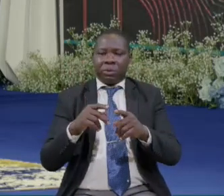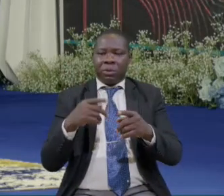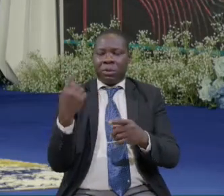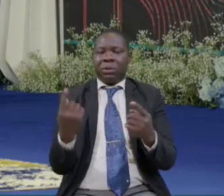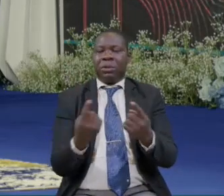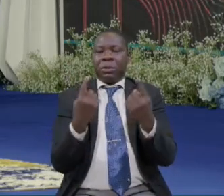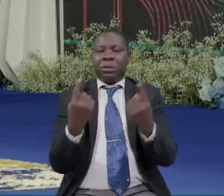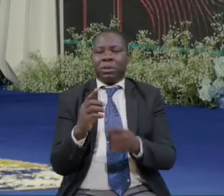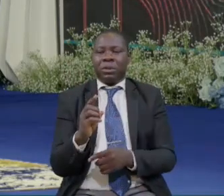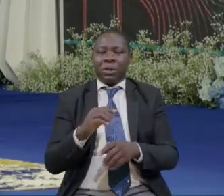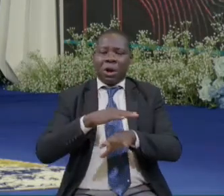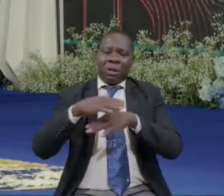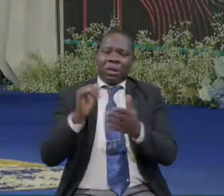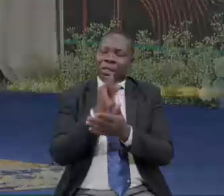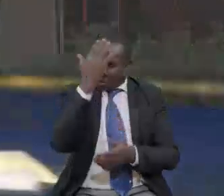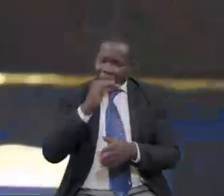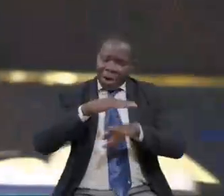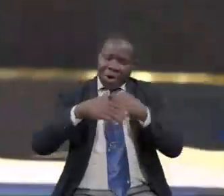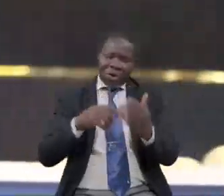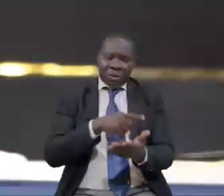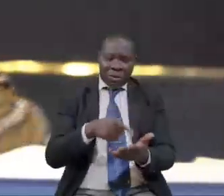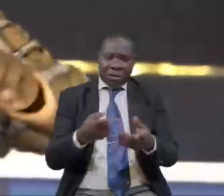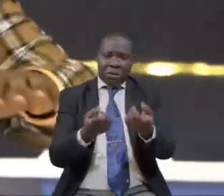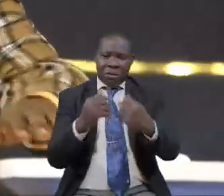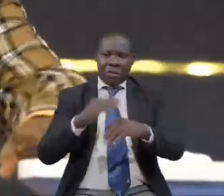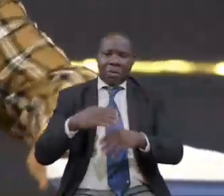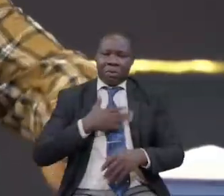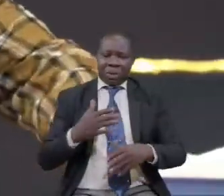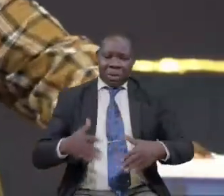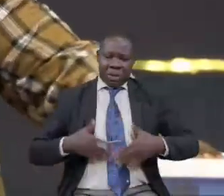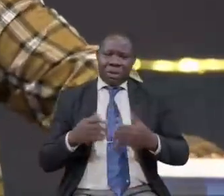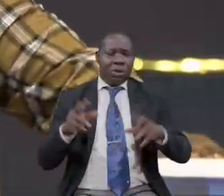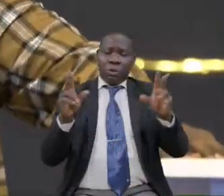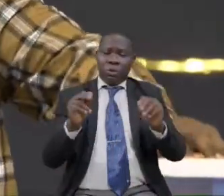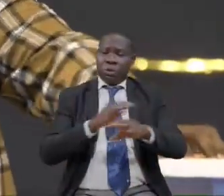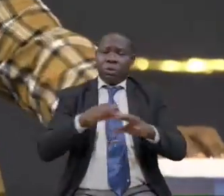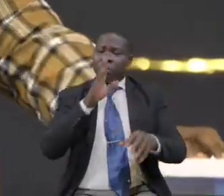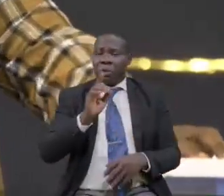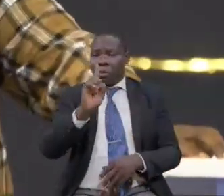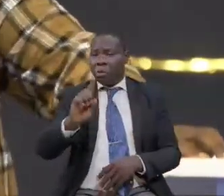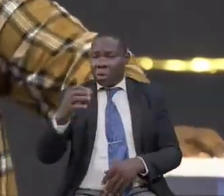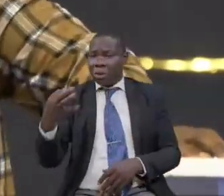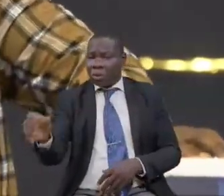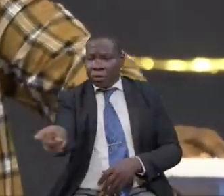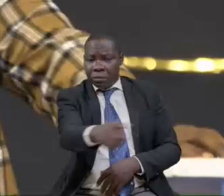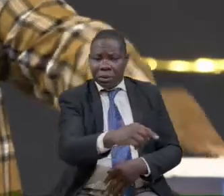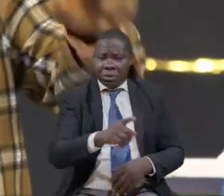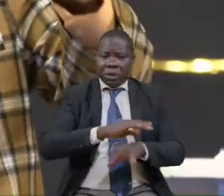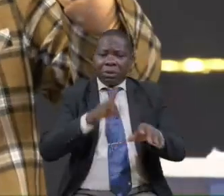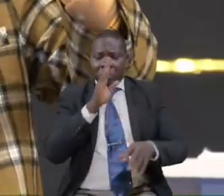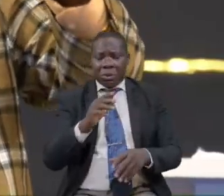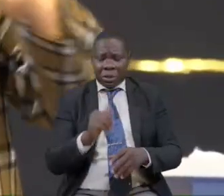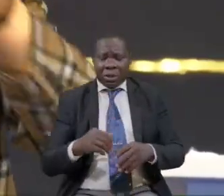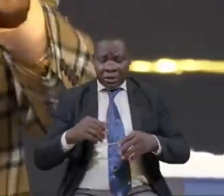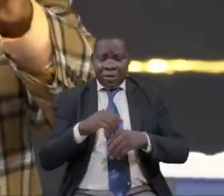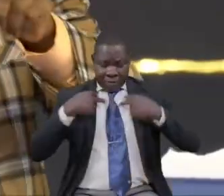my life. He says, no, you don't be a Pharisee, don't be a Sadducee. Confess your own sin.